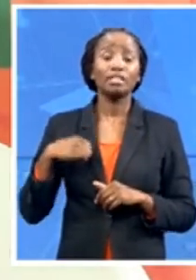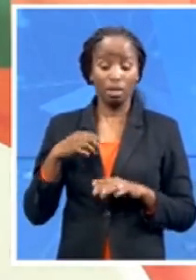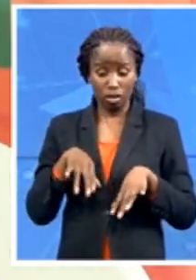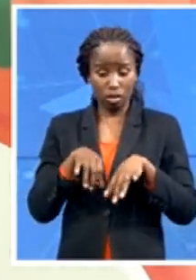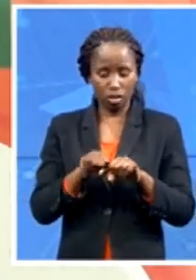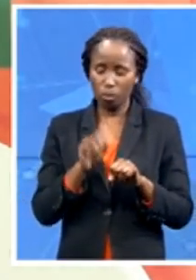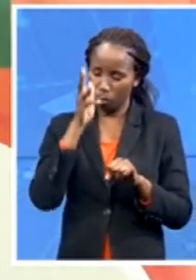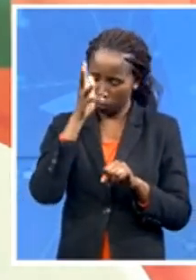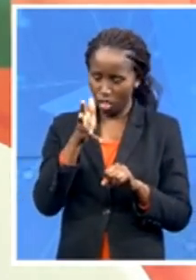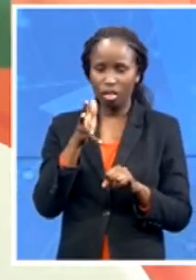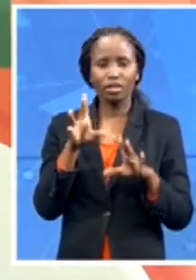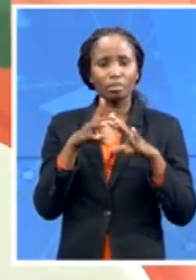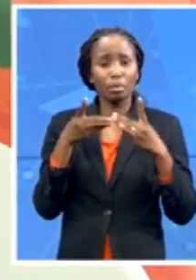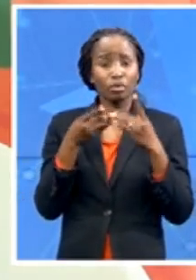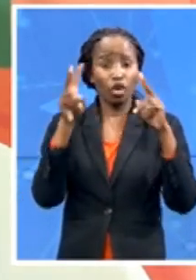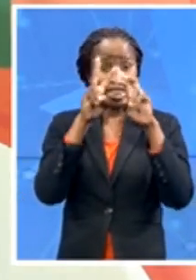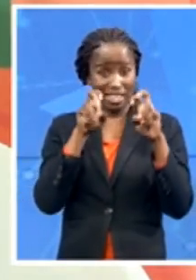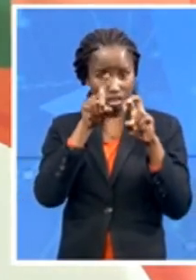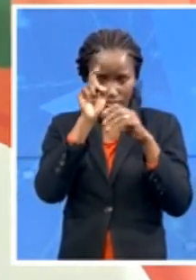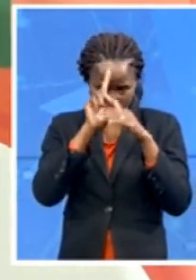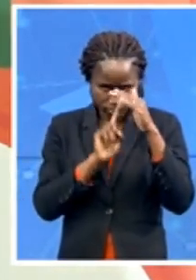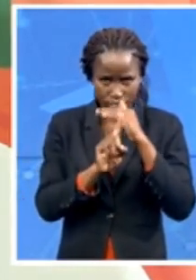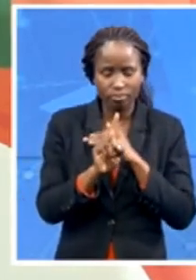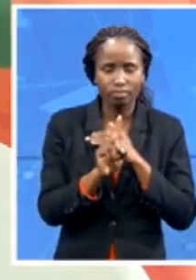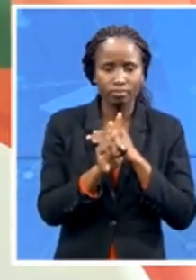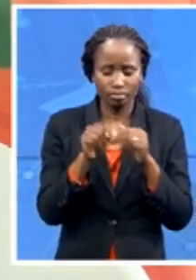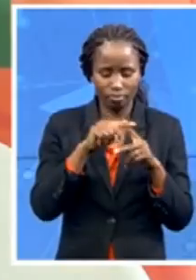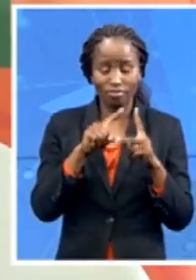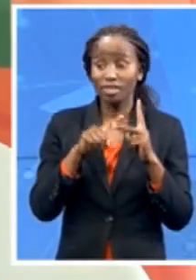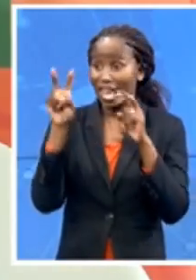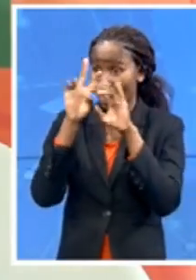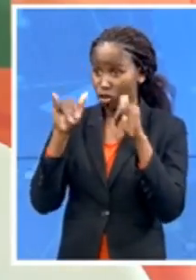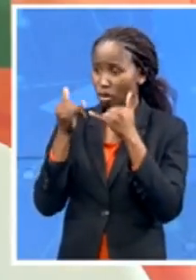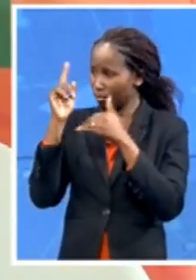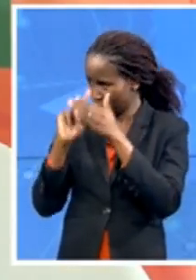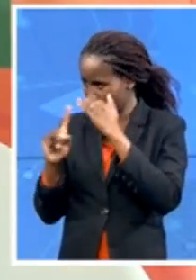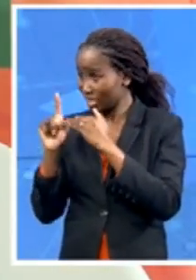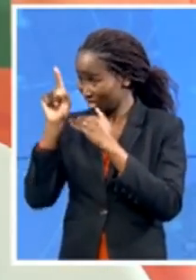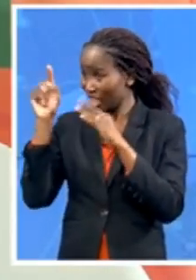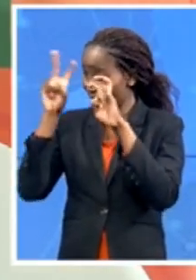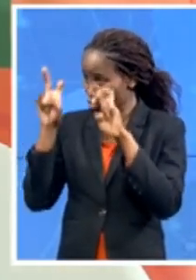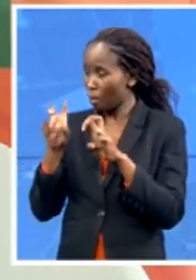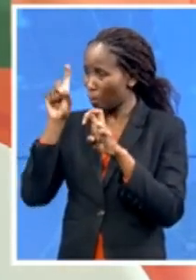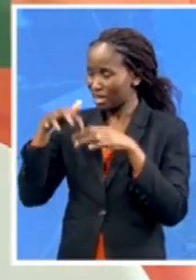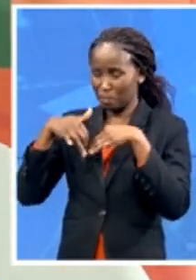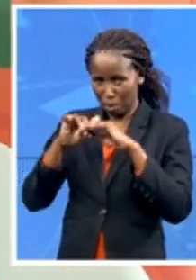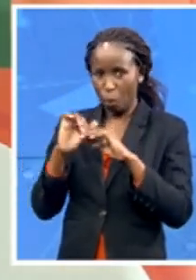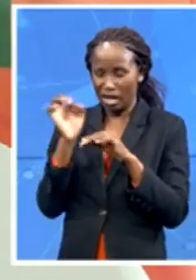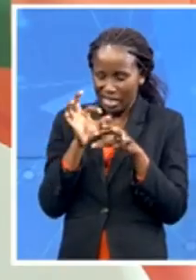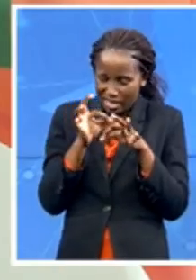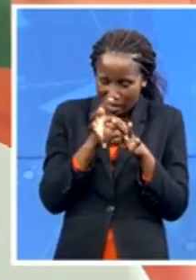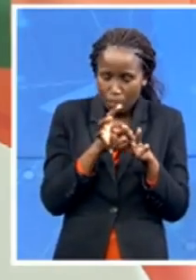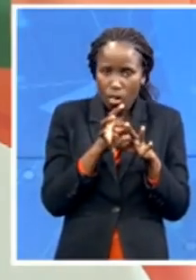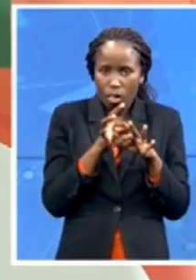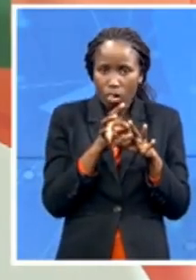Energy and Eskom to provide small local municipalities with the necessary licensing to allow for